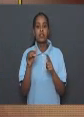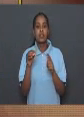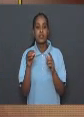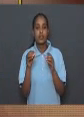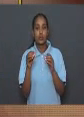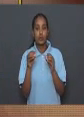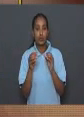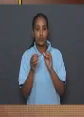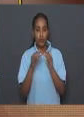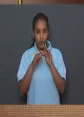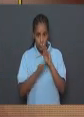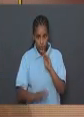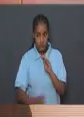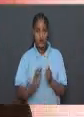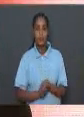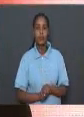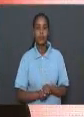substance to be reduced.